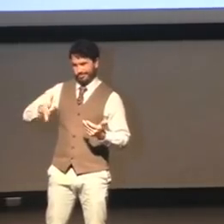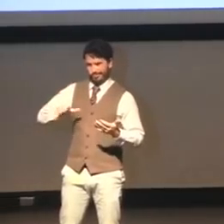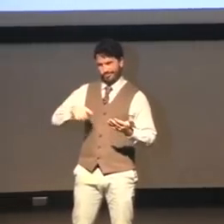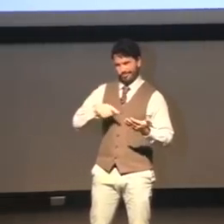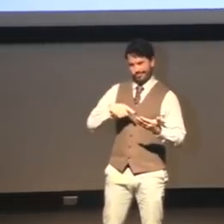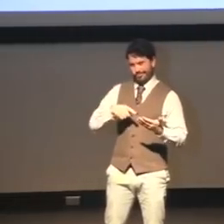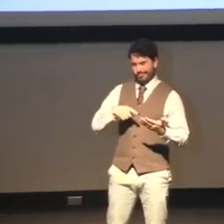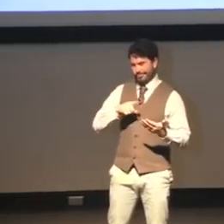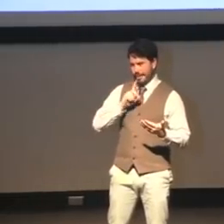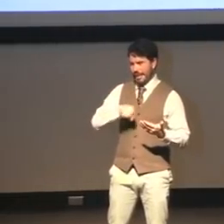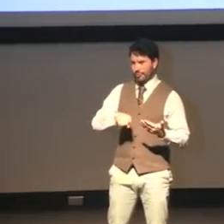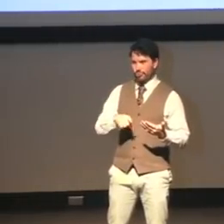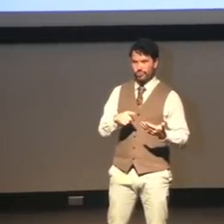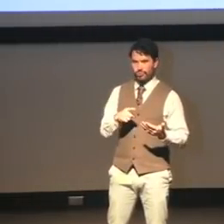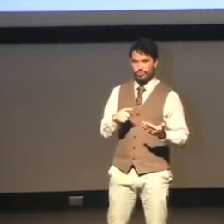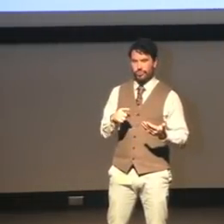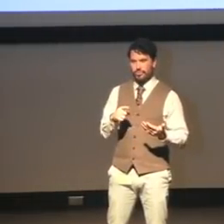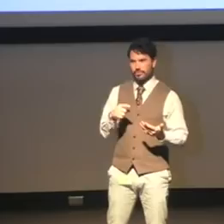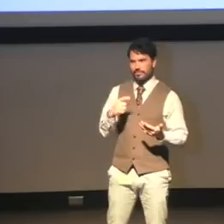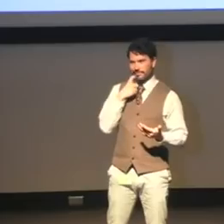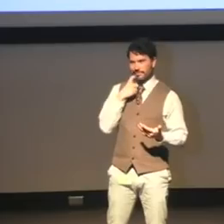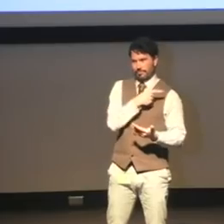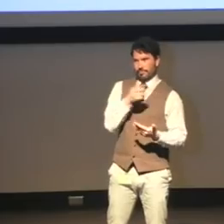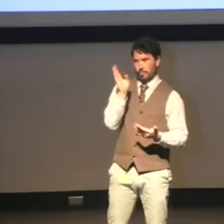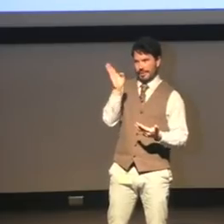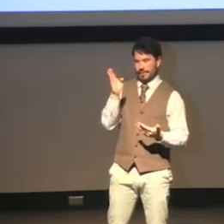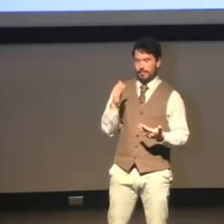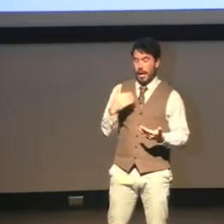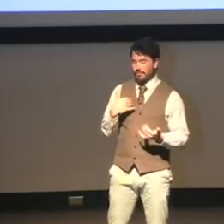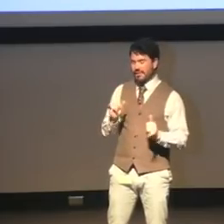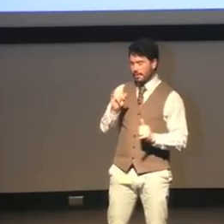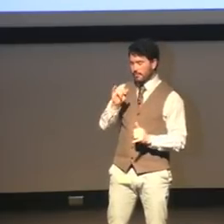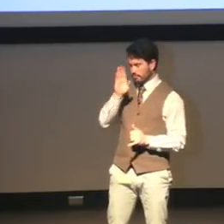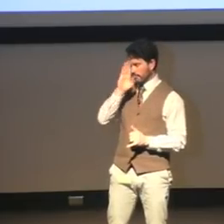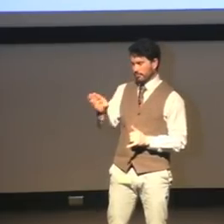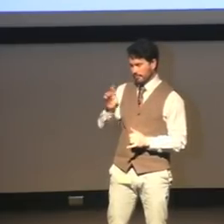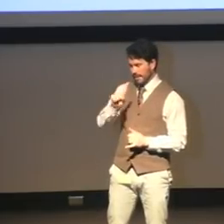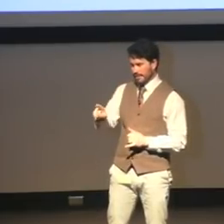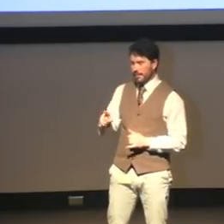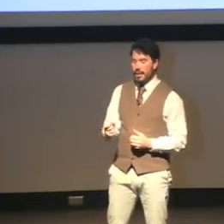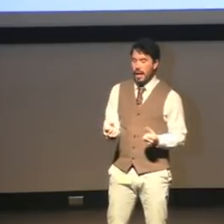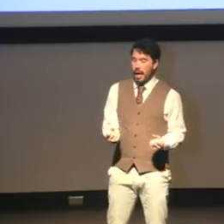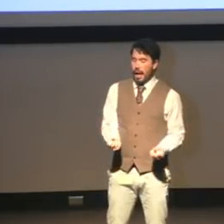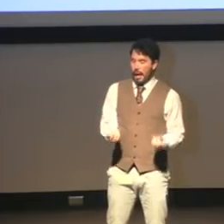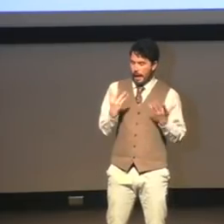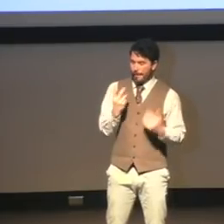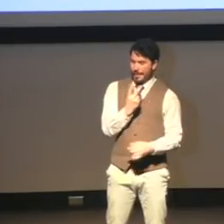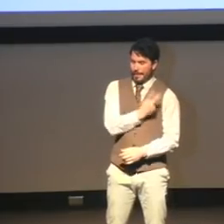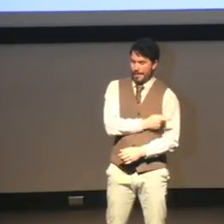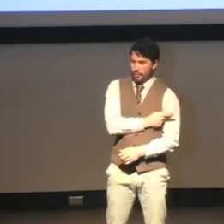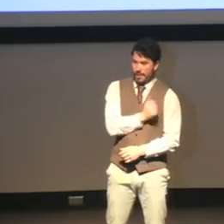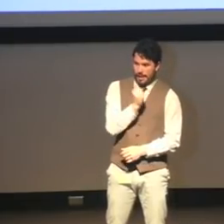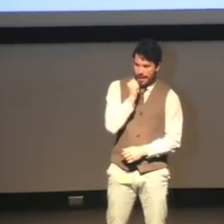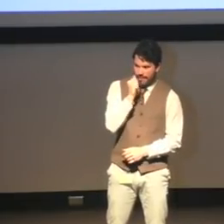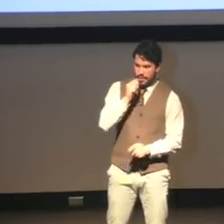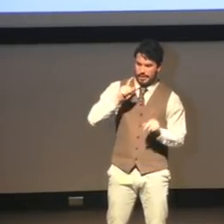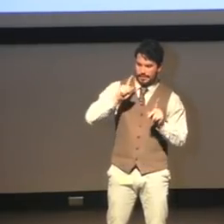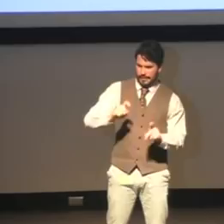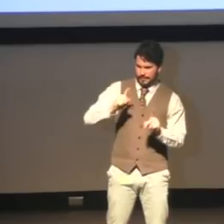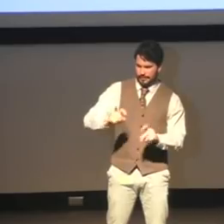your presentation, but I'll ask them anyways. How many patients are we currently testing per day, and what is our